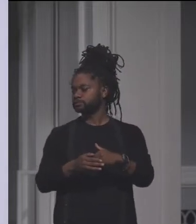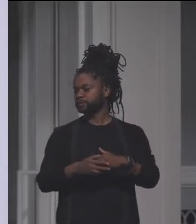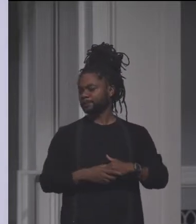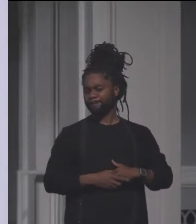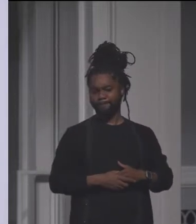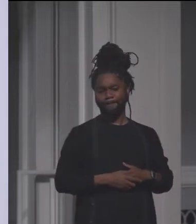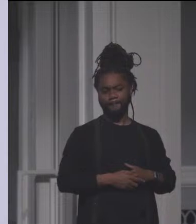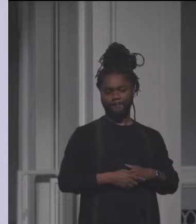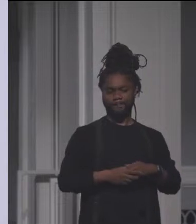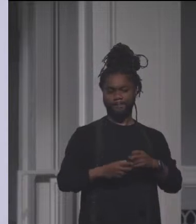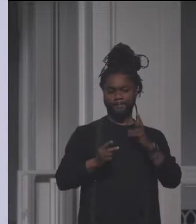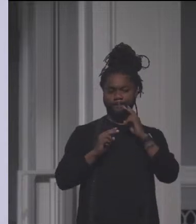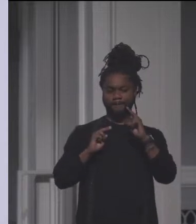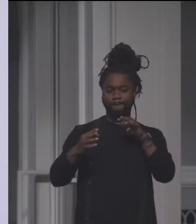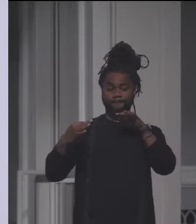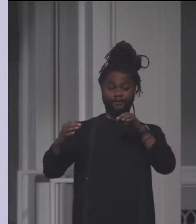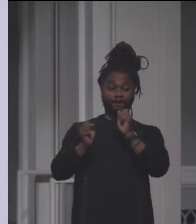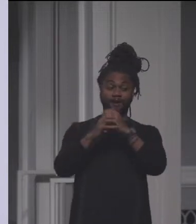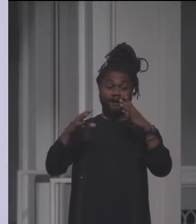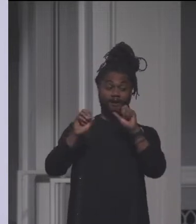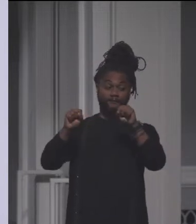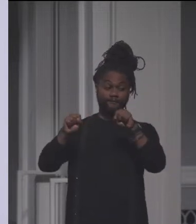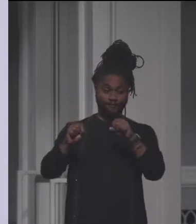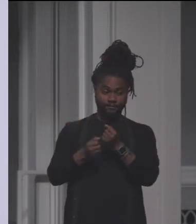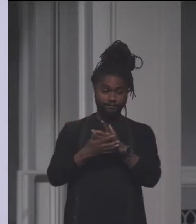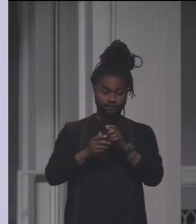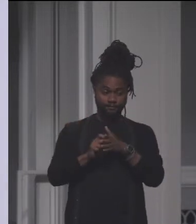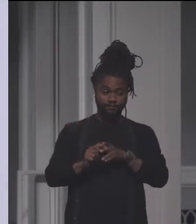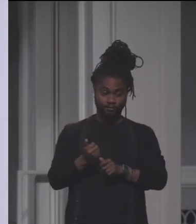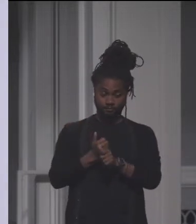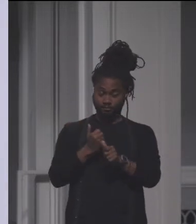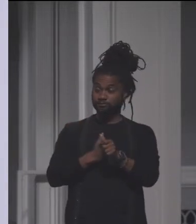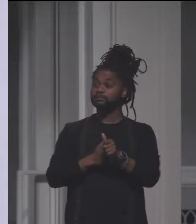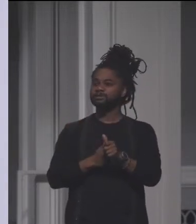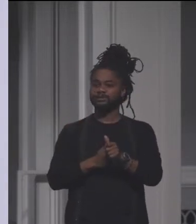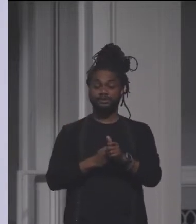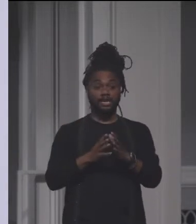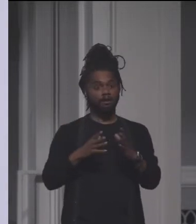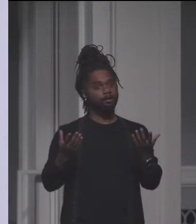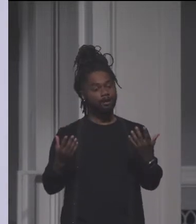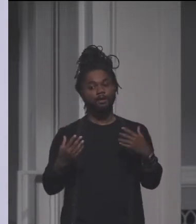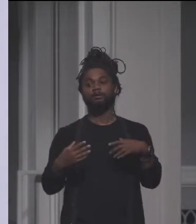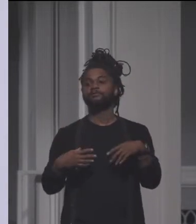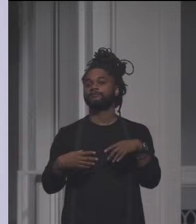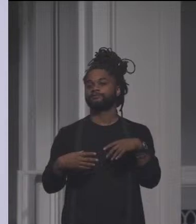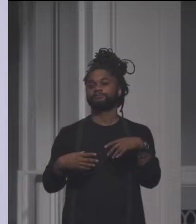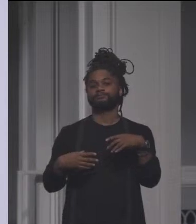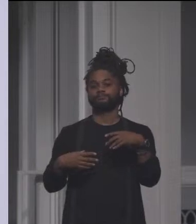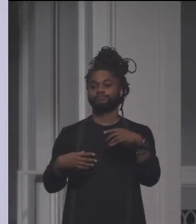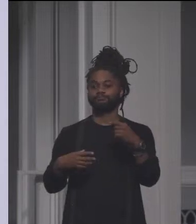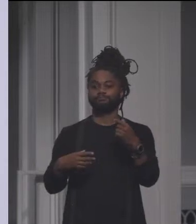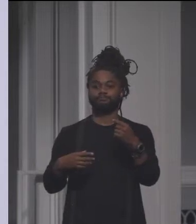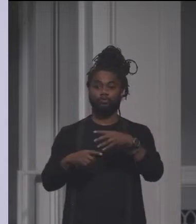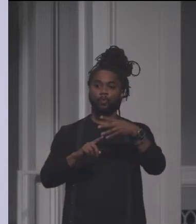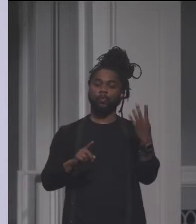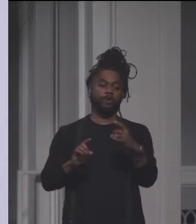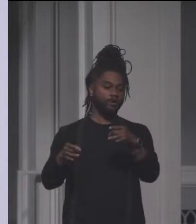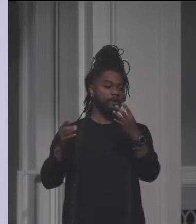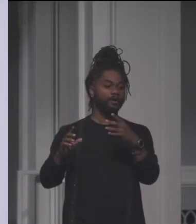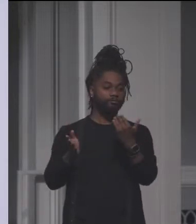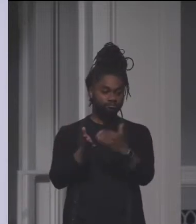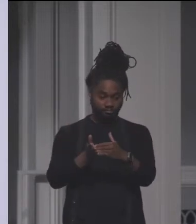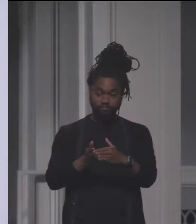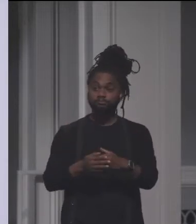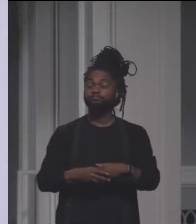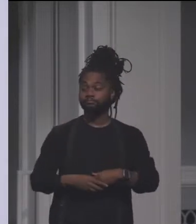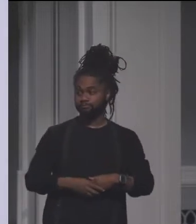there a danger in not recognizing that? And you and I have talked about how there was plenty of homophobia, right? And interesting examples